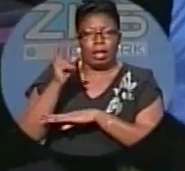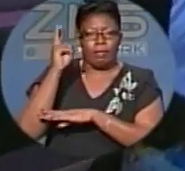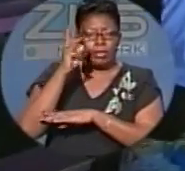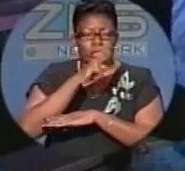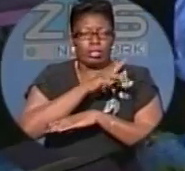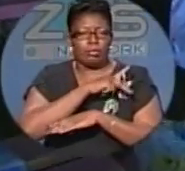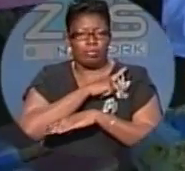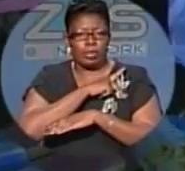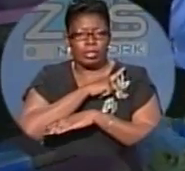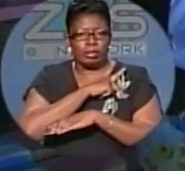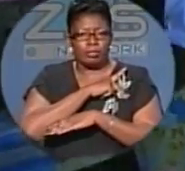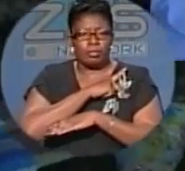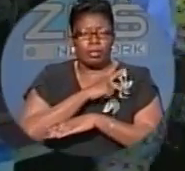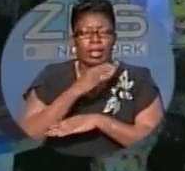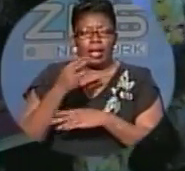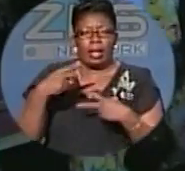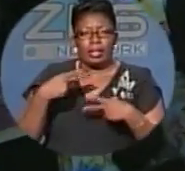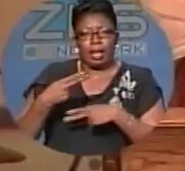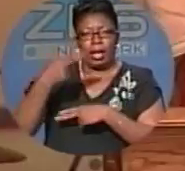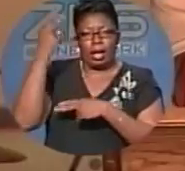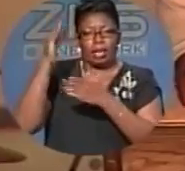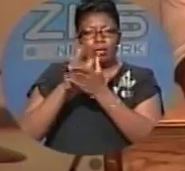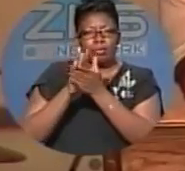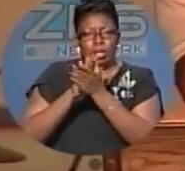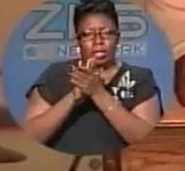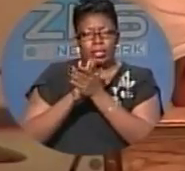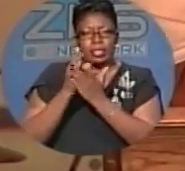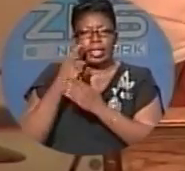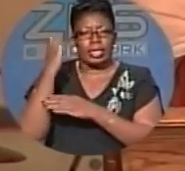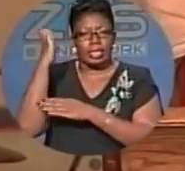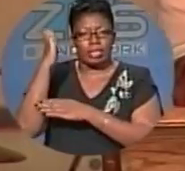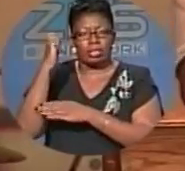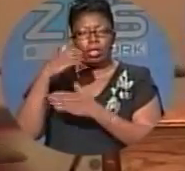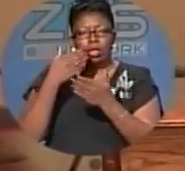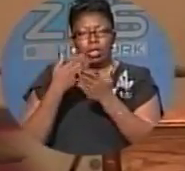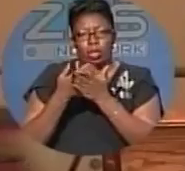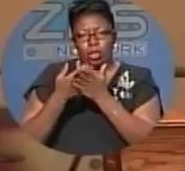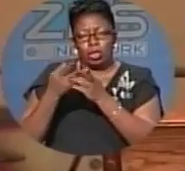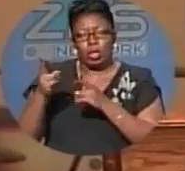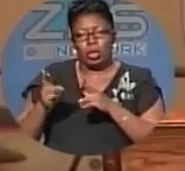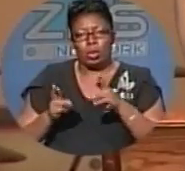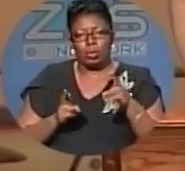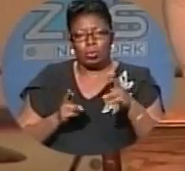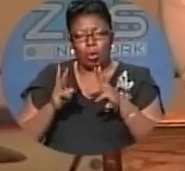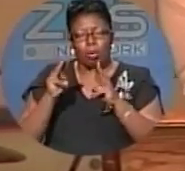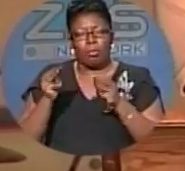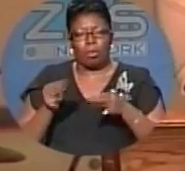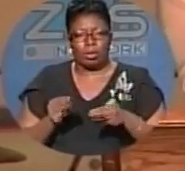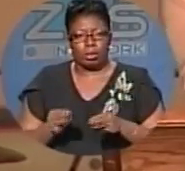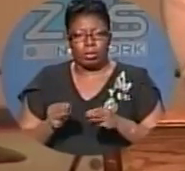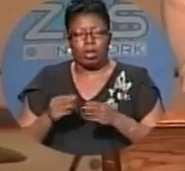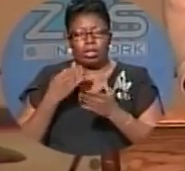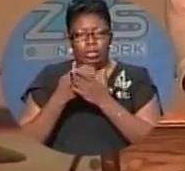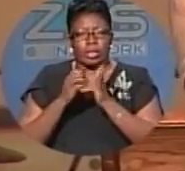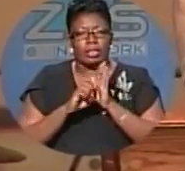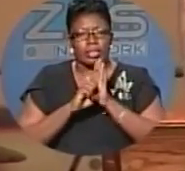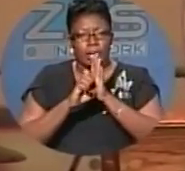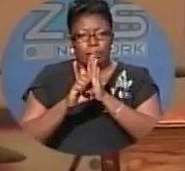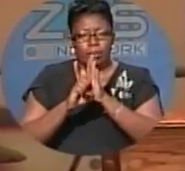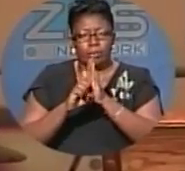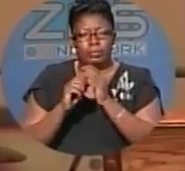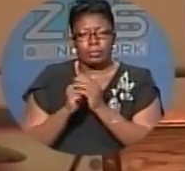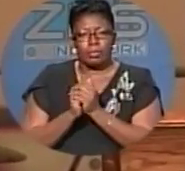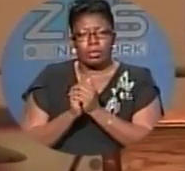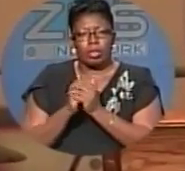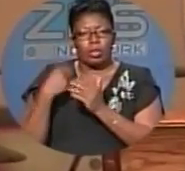for Frank Hanna, calling him a role model. We know that you are still young, many years to come, and we hope the